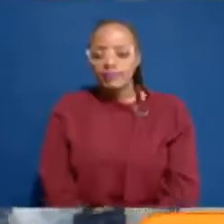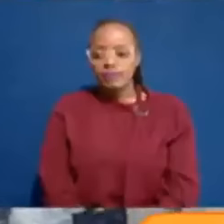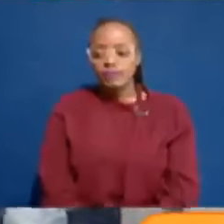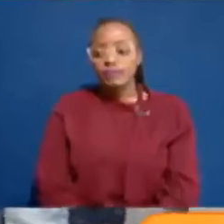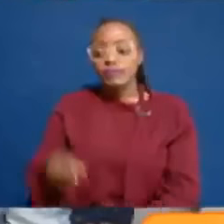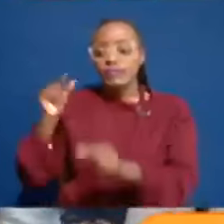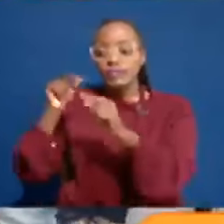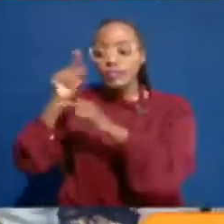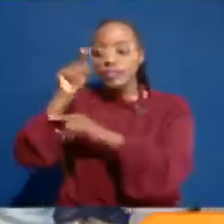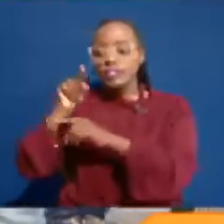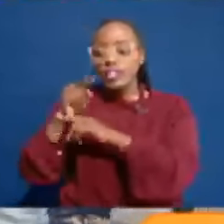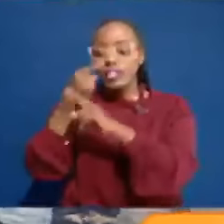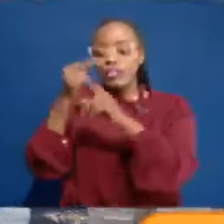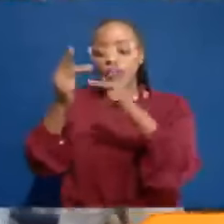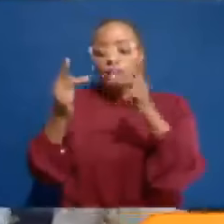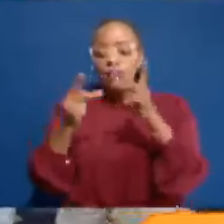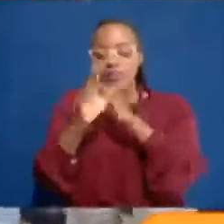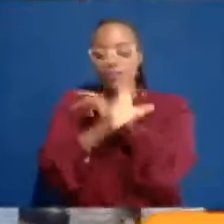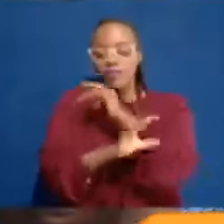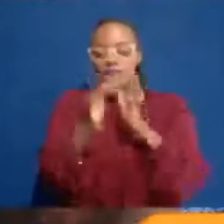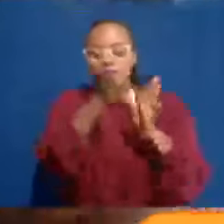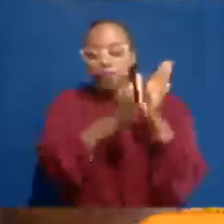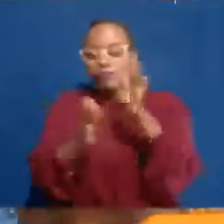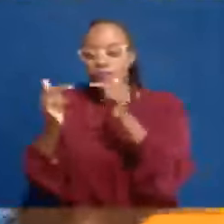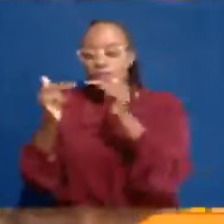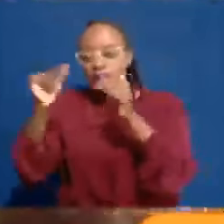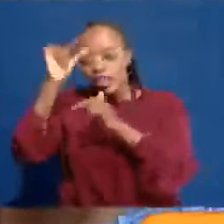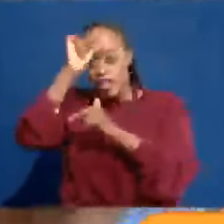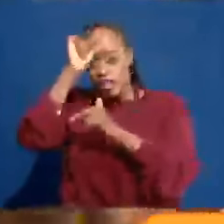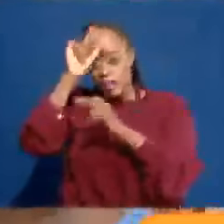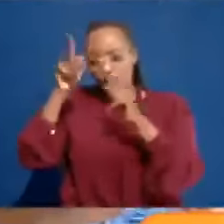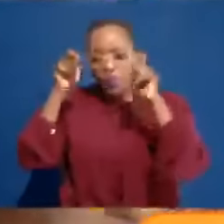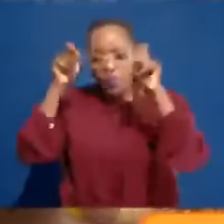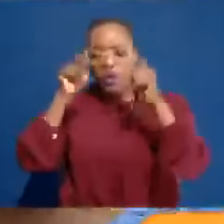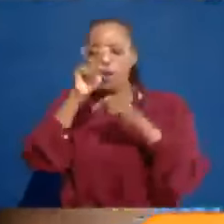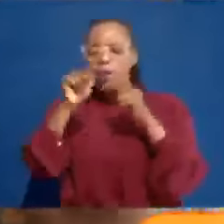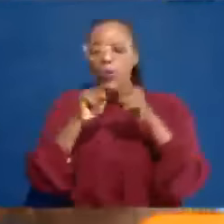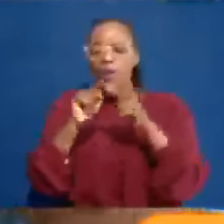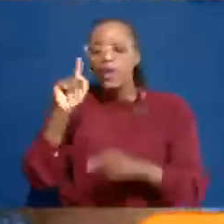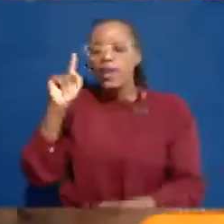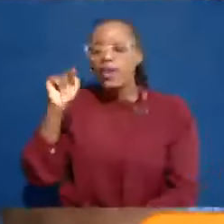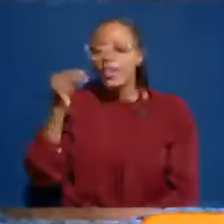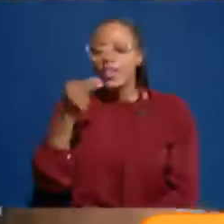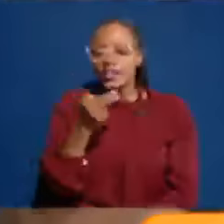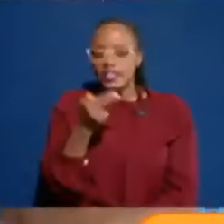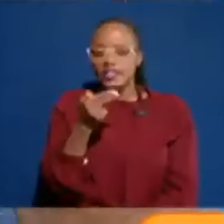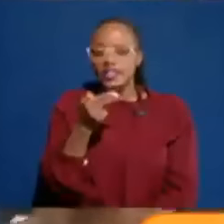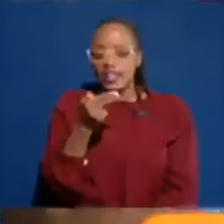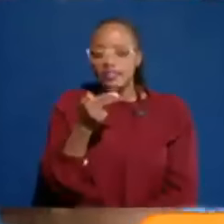Gen Z youths across the country have organized anti-government protests on Thursday.